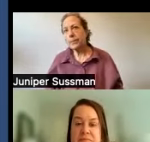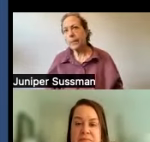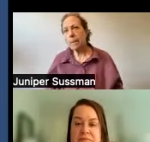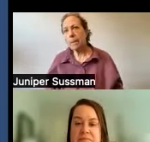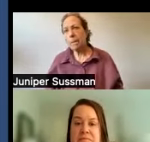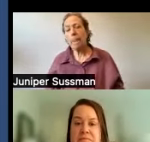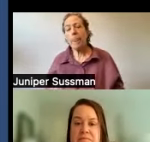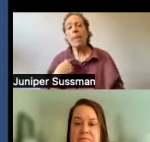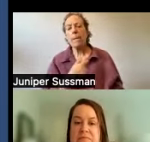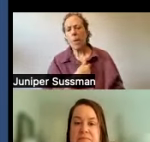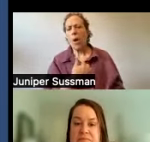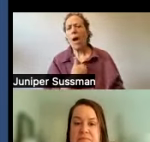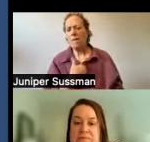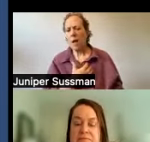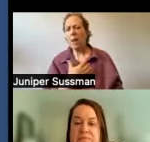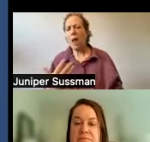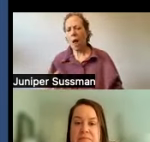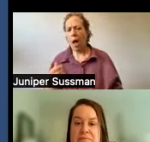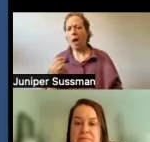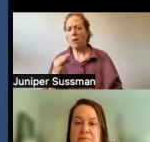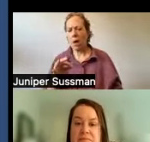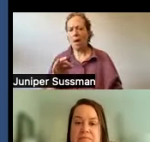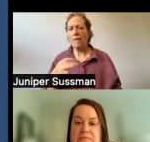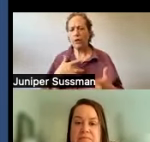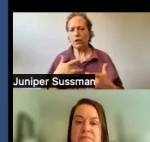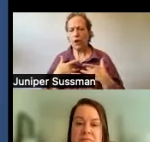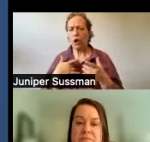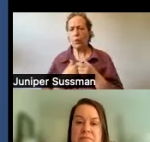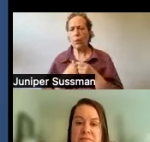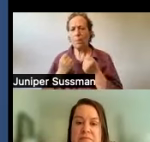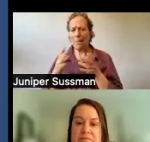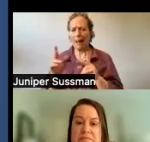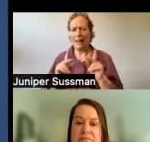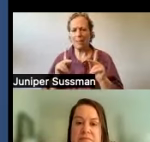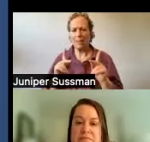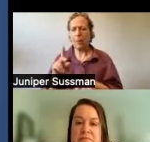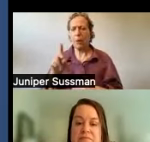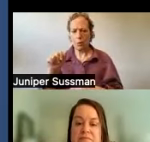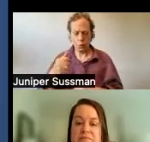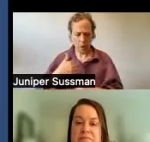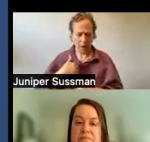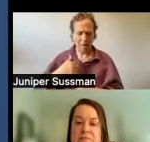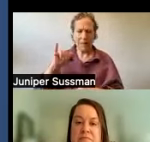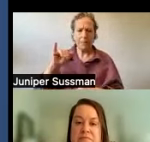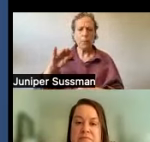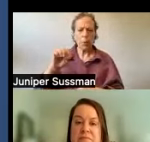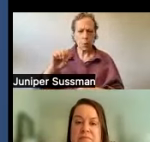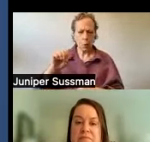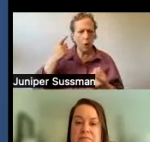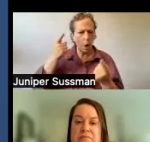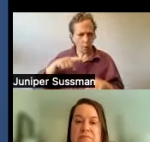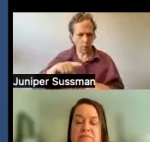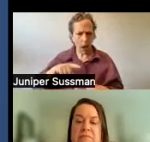intakes and concern from people with very significant disabilities who are highly immune compromised about the change in the